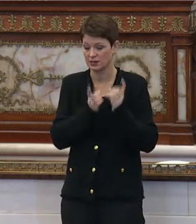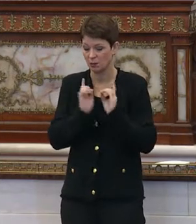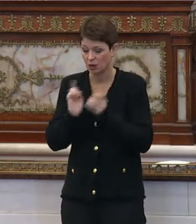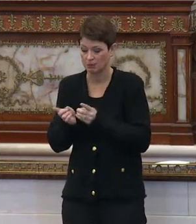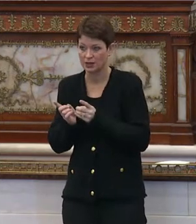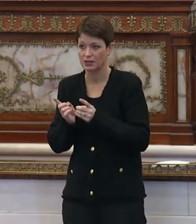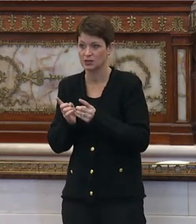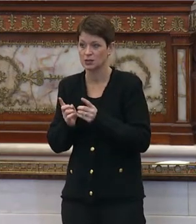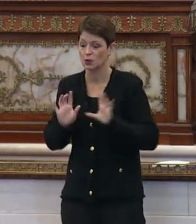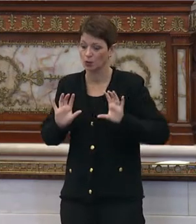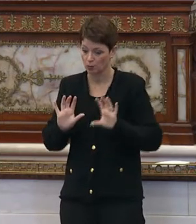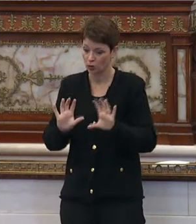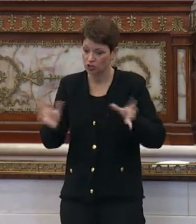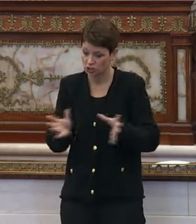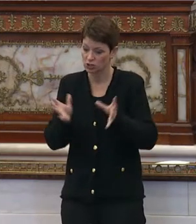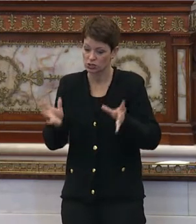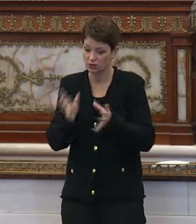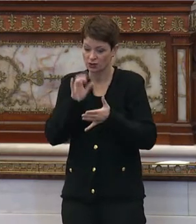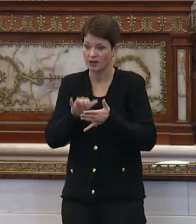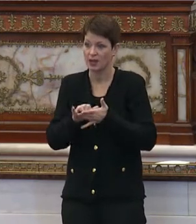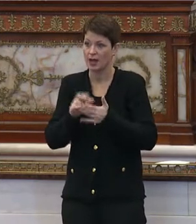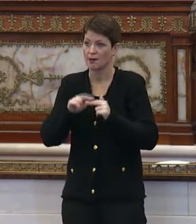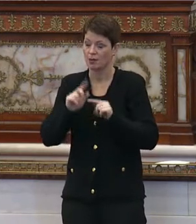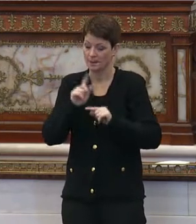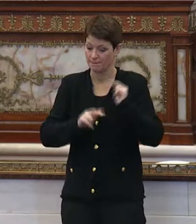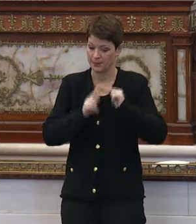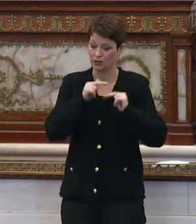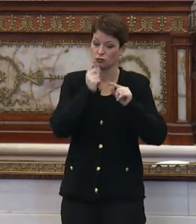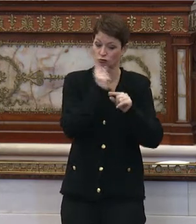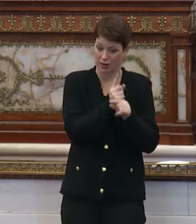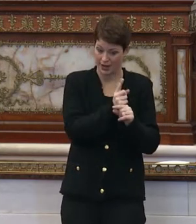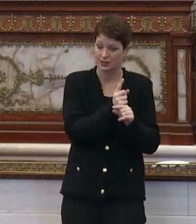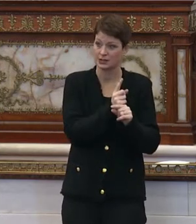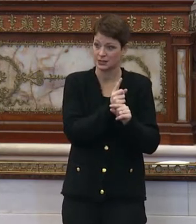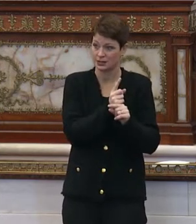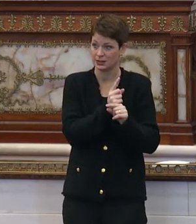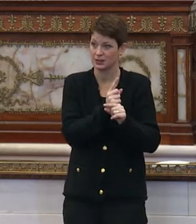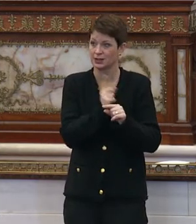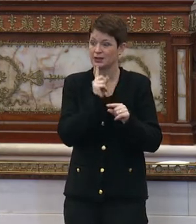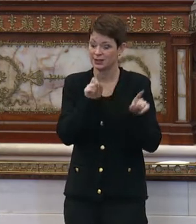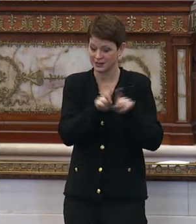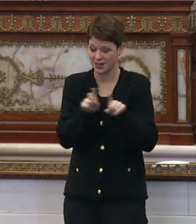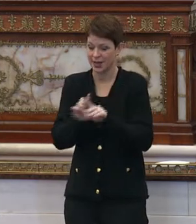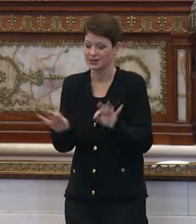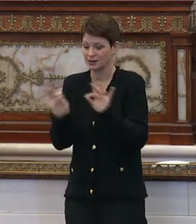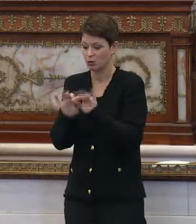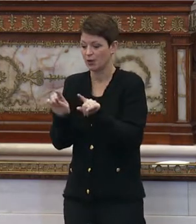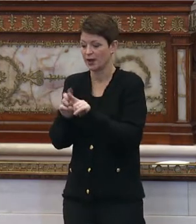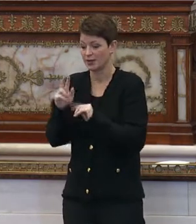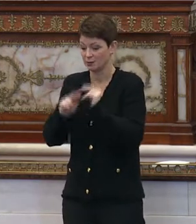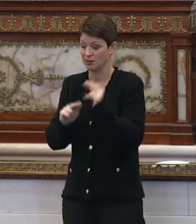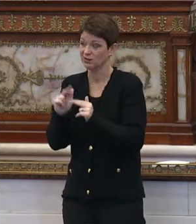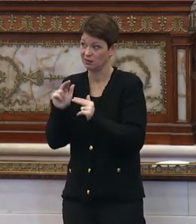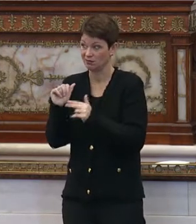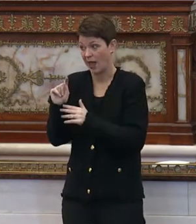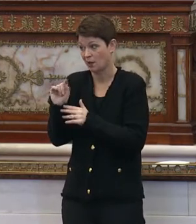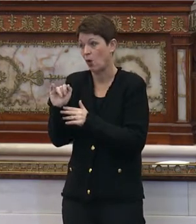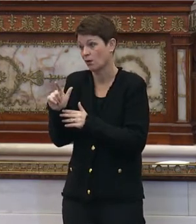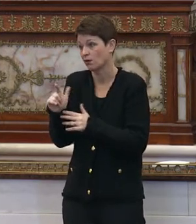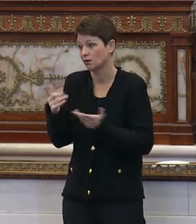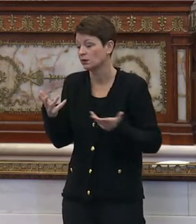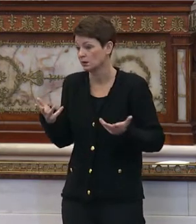departments are going to push for that, but building it right is as important as building it at all. And